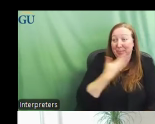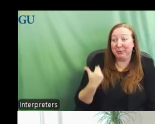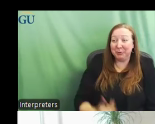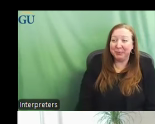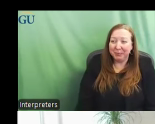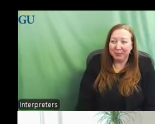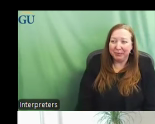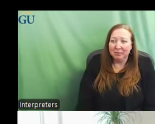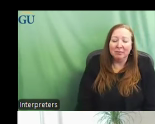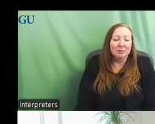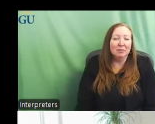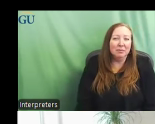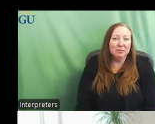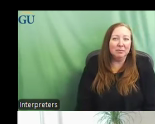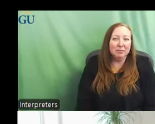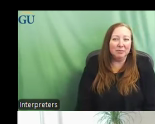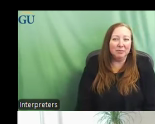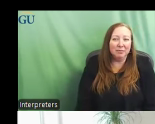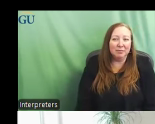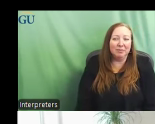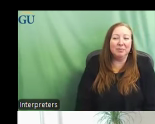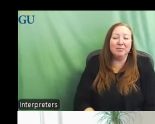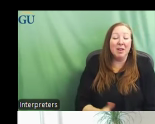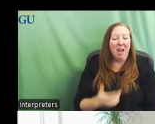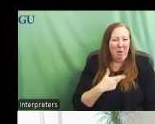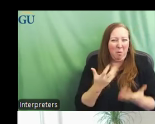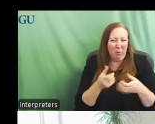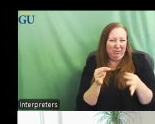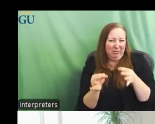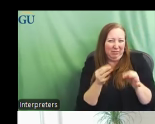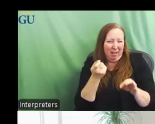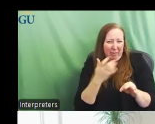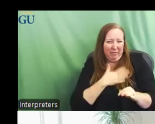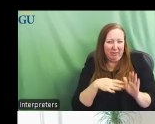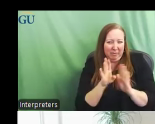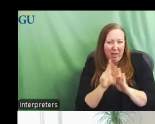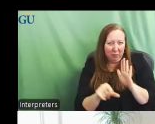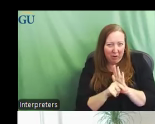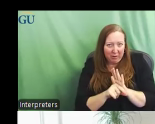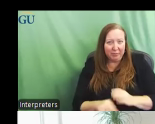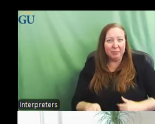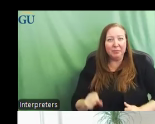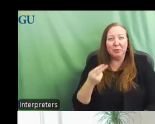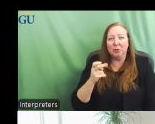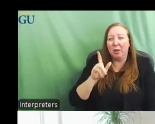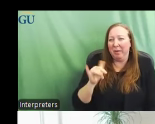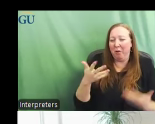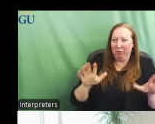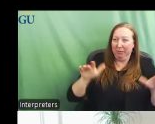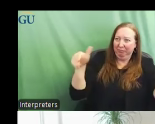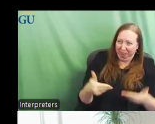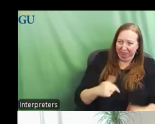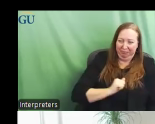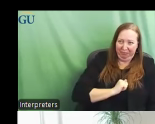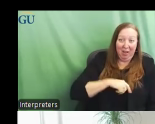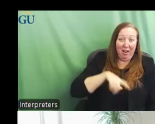So just to give a little bit more background about myself. So as Shelby mentioned, I am a faculty in the speech-language pathology program. So